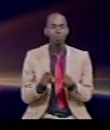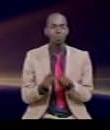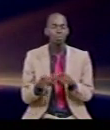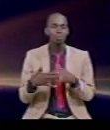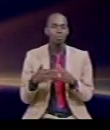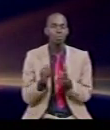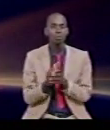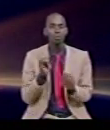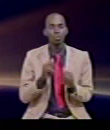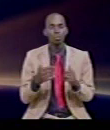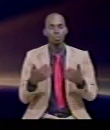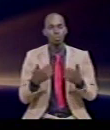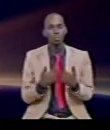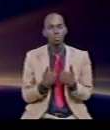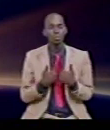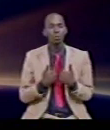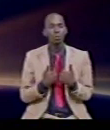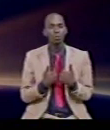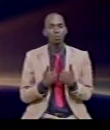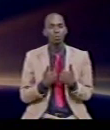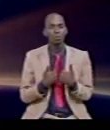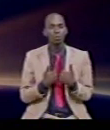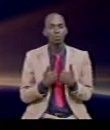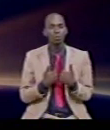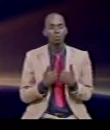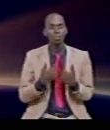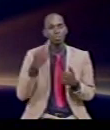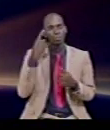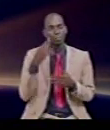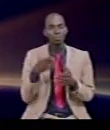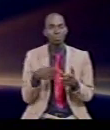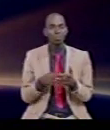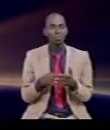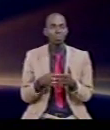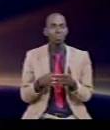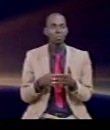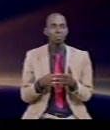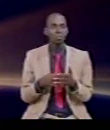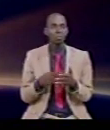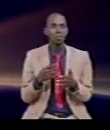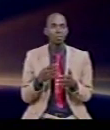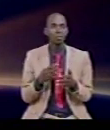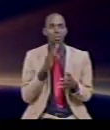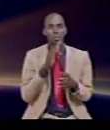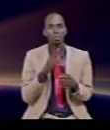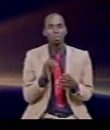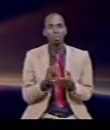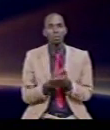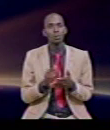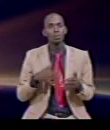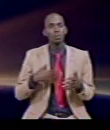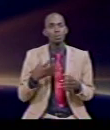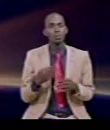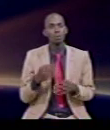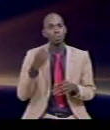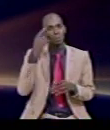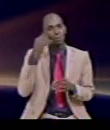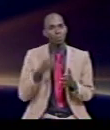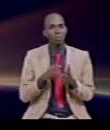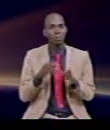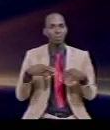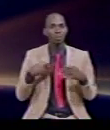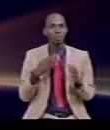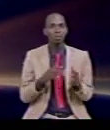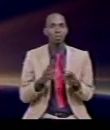have. For if there be first a willing mind, it is accepted according to that a man hath, and not according to that he